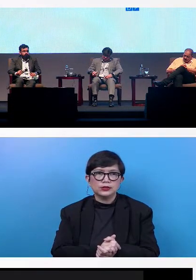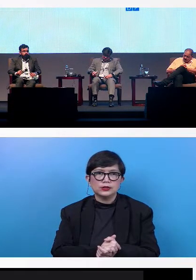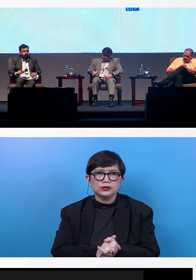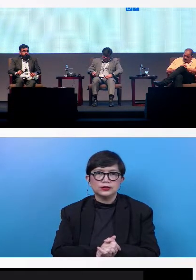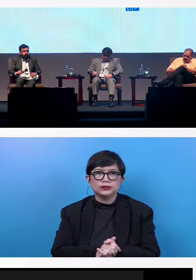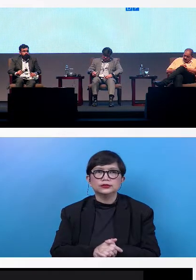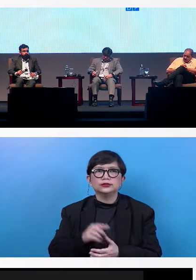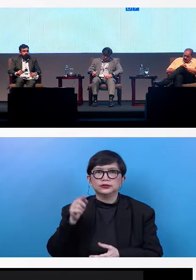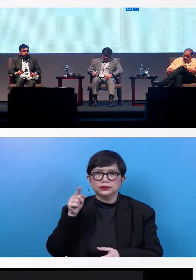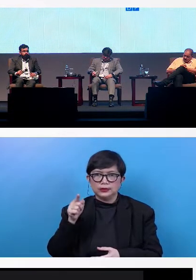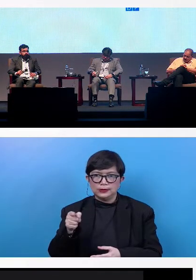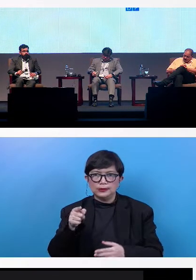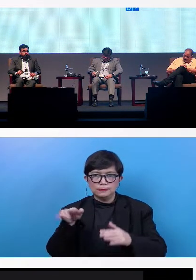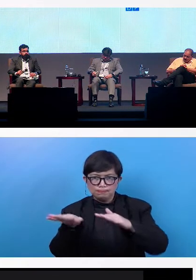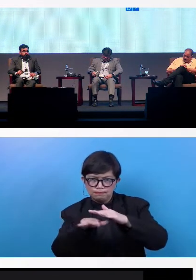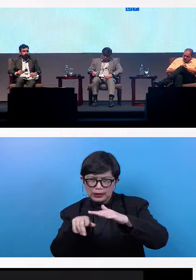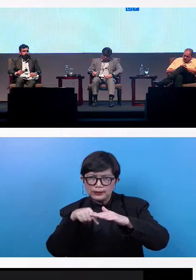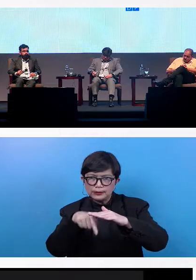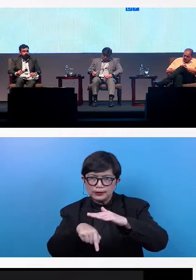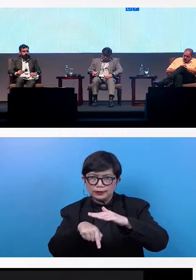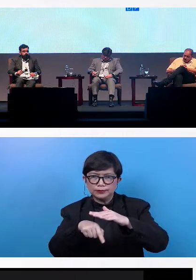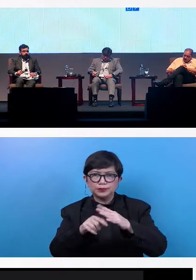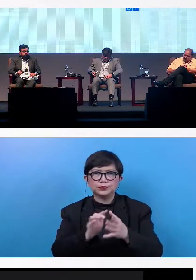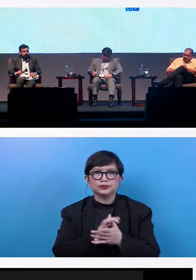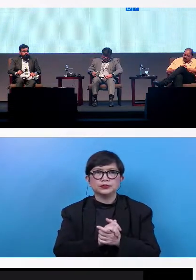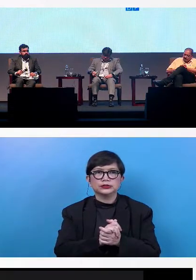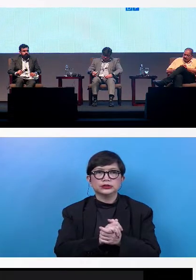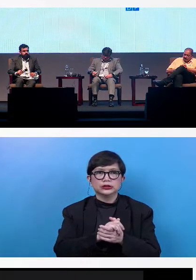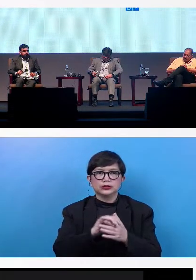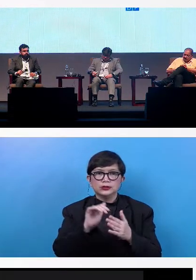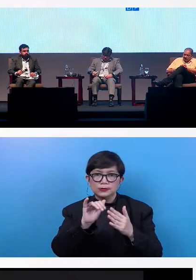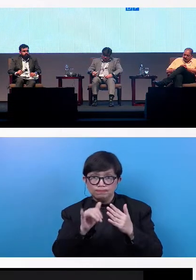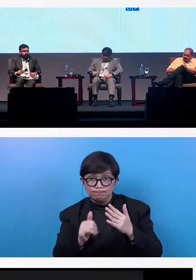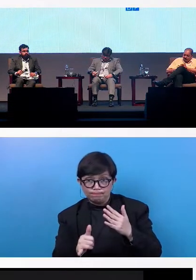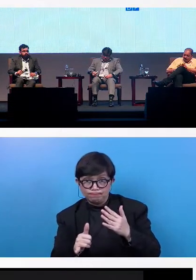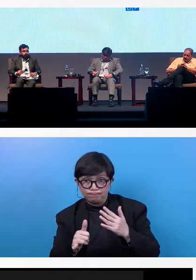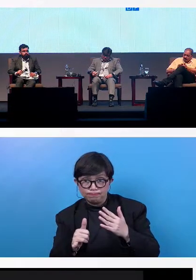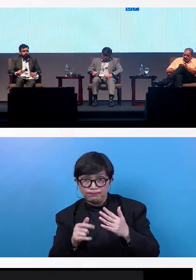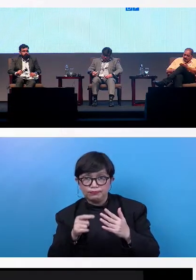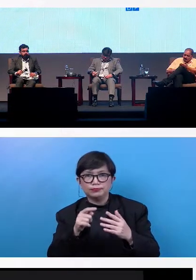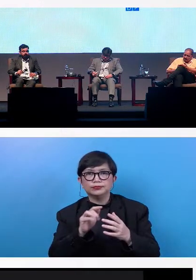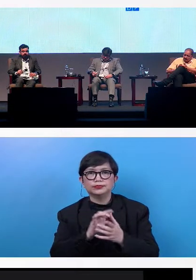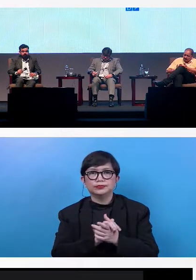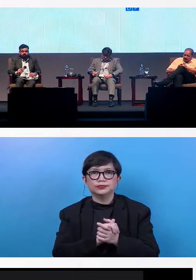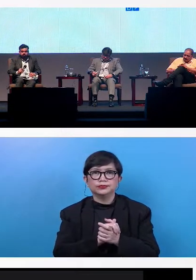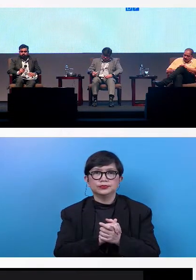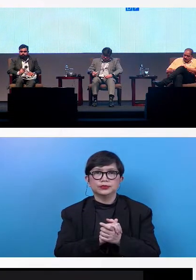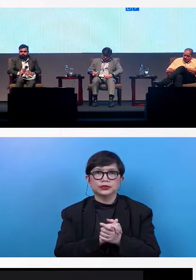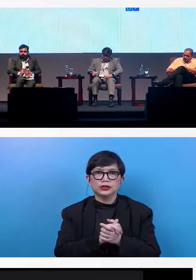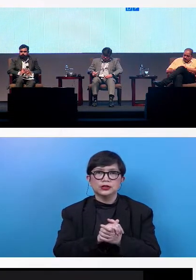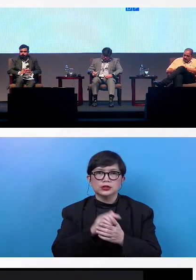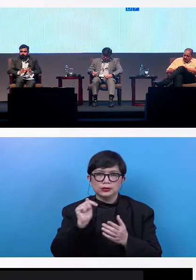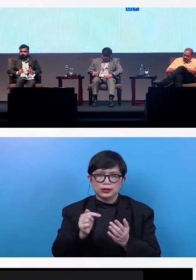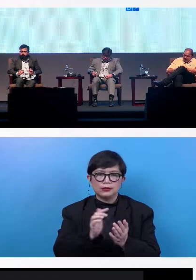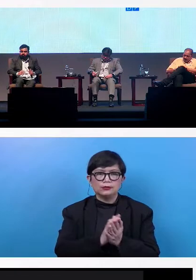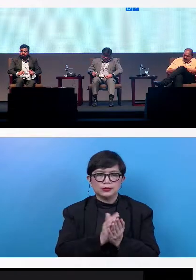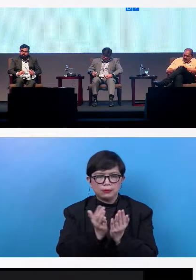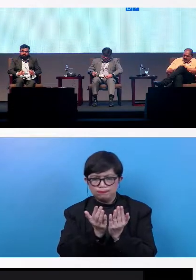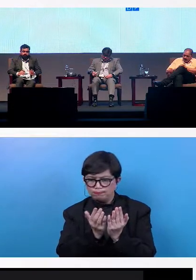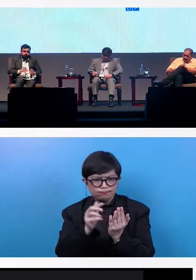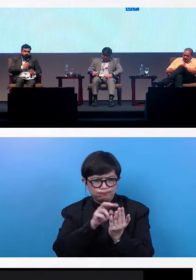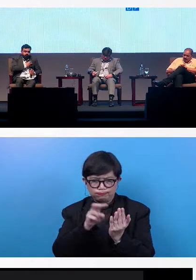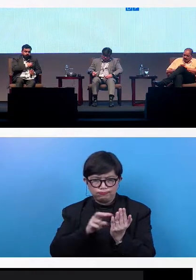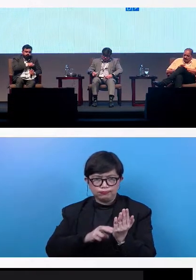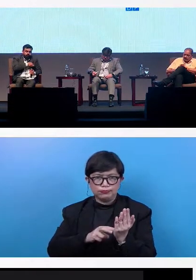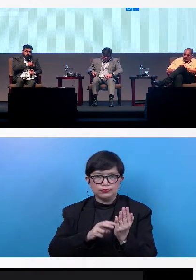elementary, sentiment analysis and machine learning and AI of social media. But it